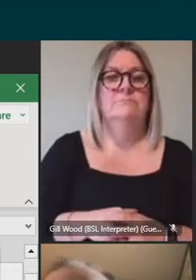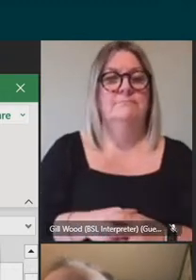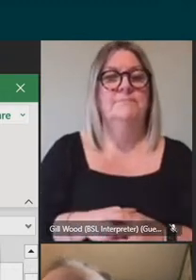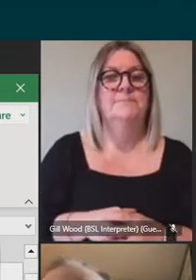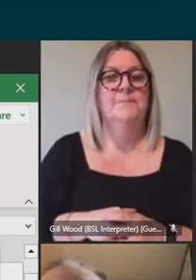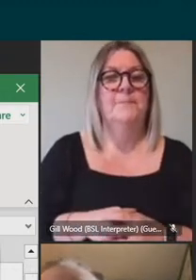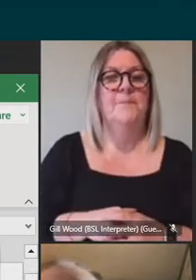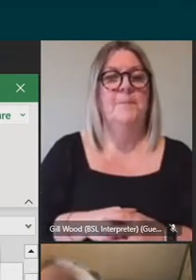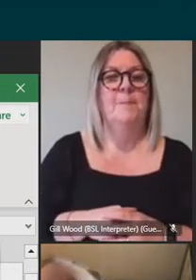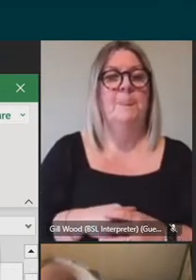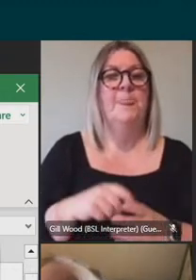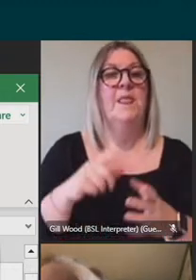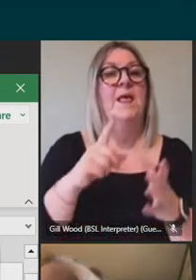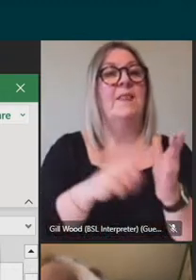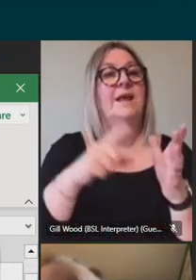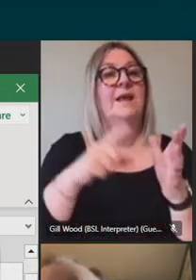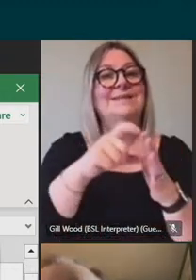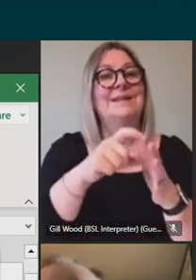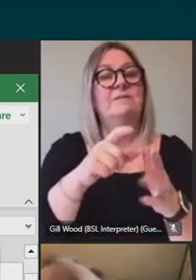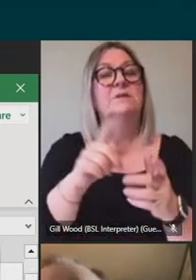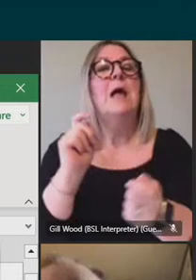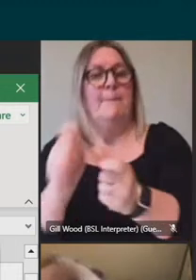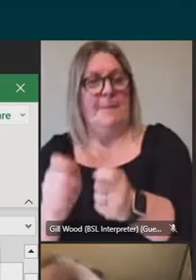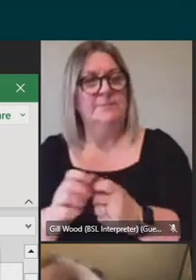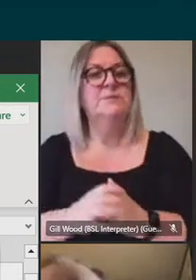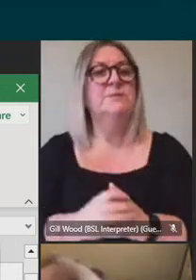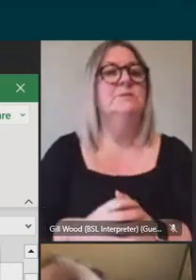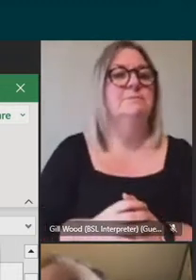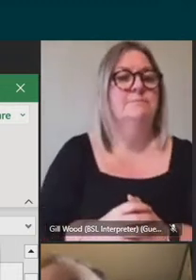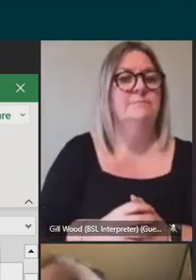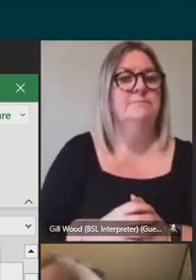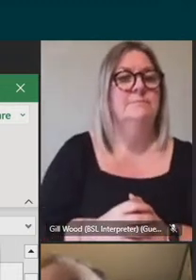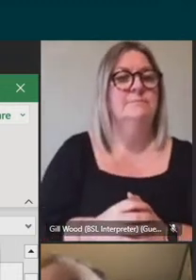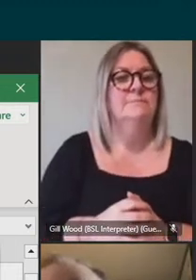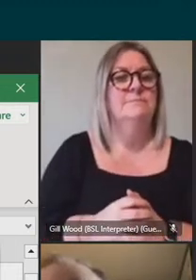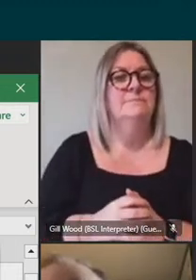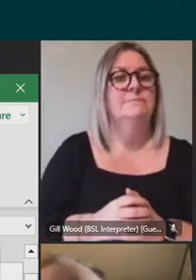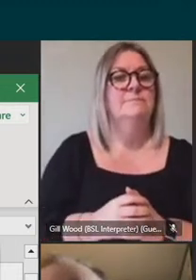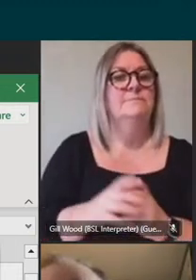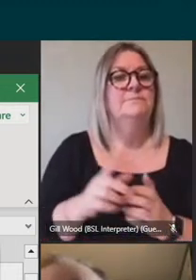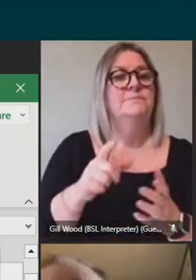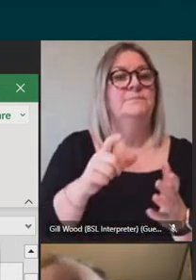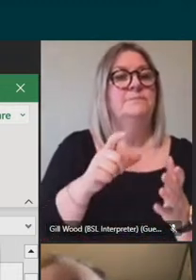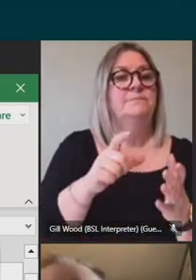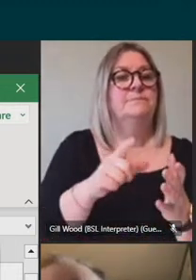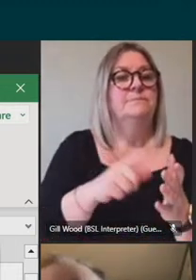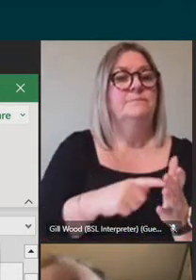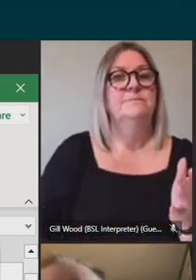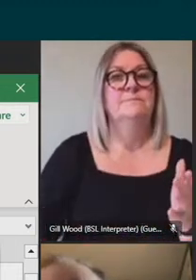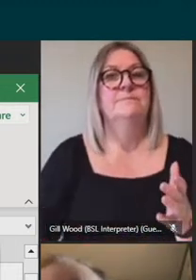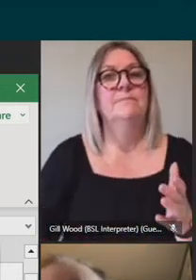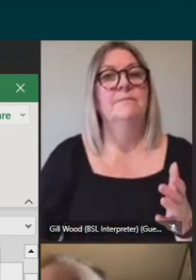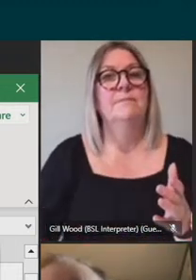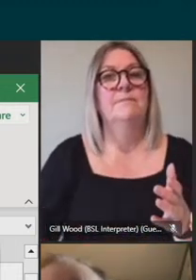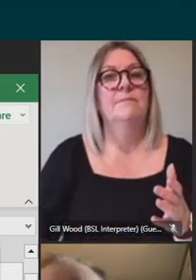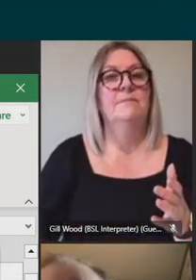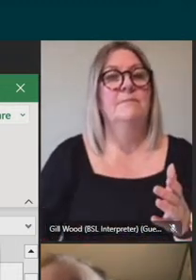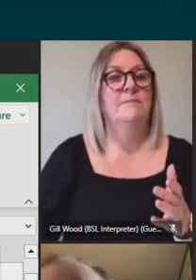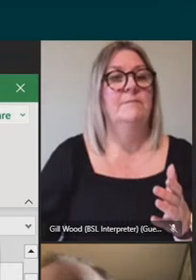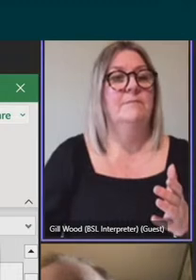Motion. Councillor Davis. Amendment. Councillor Dempster. Motion.